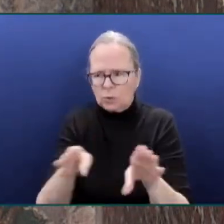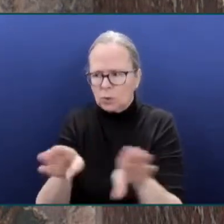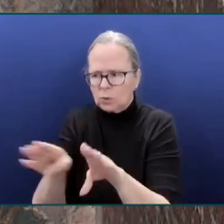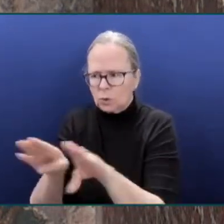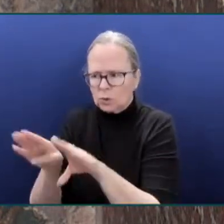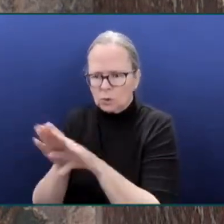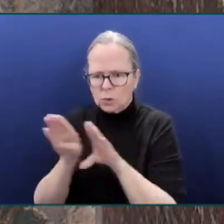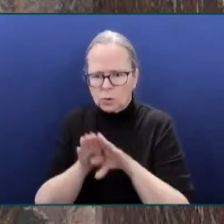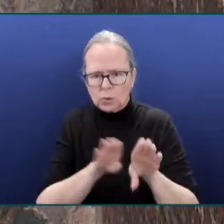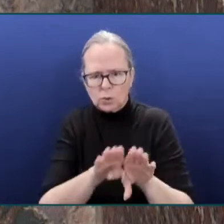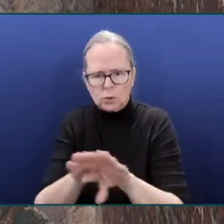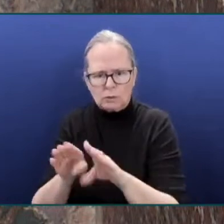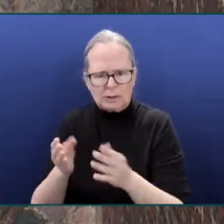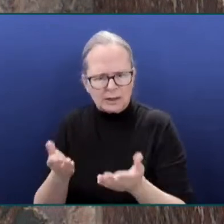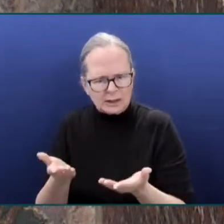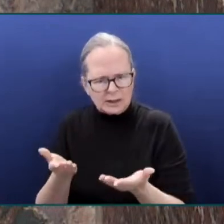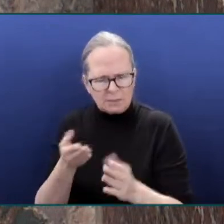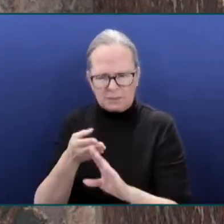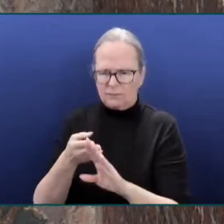and vandalism?